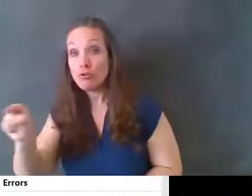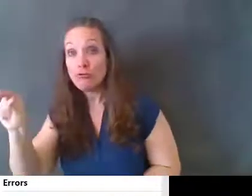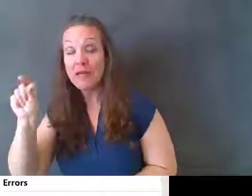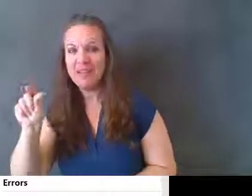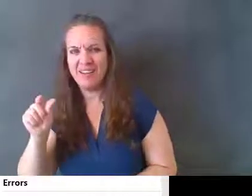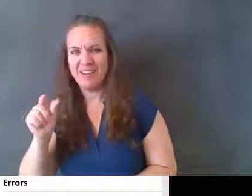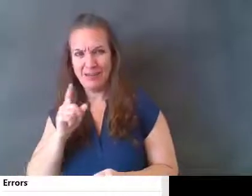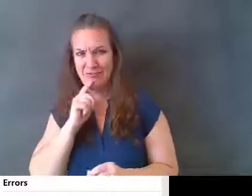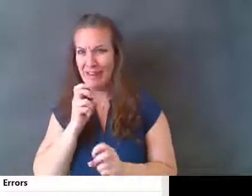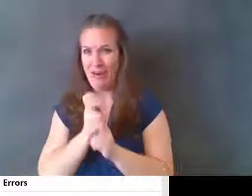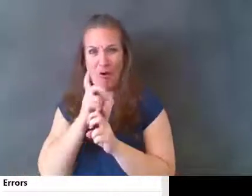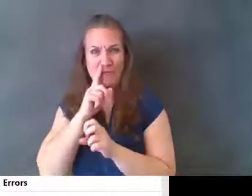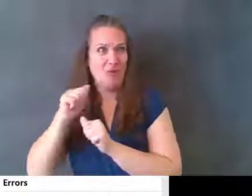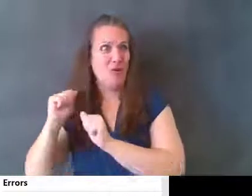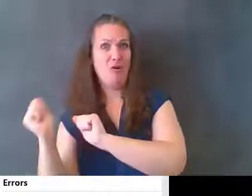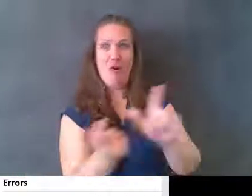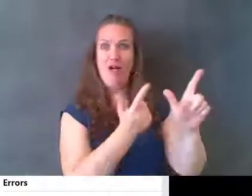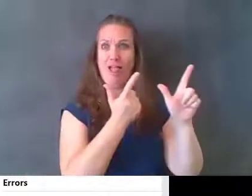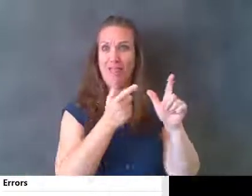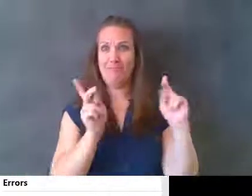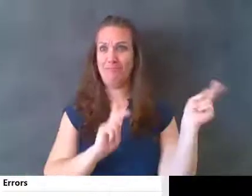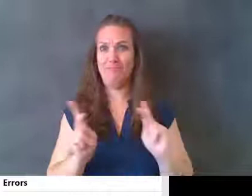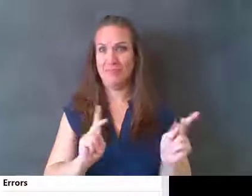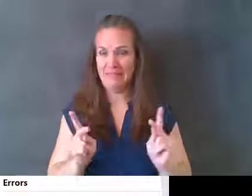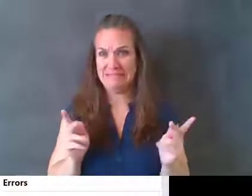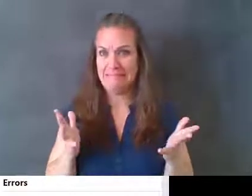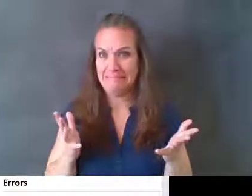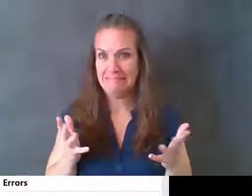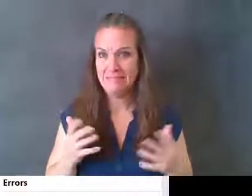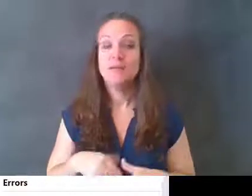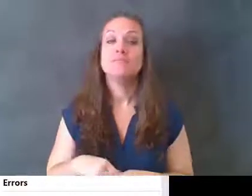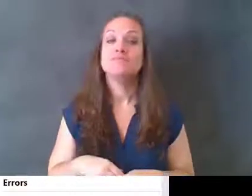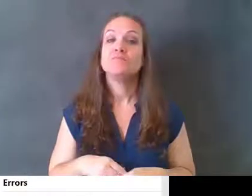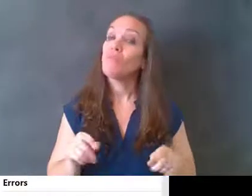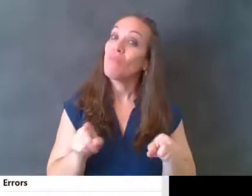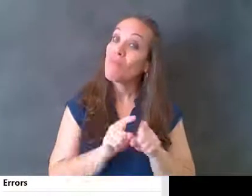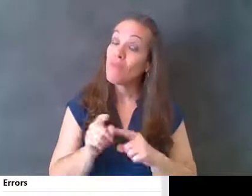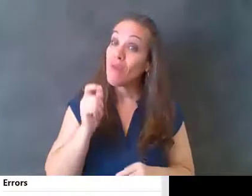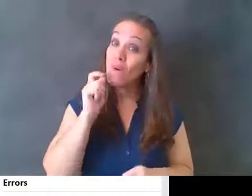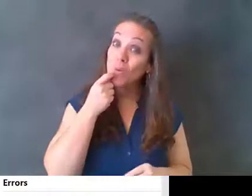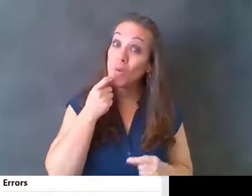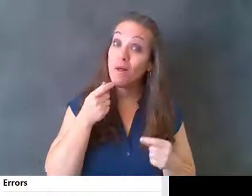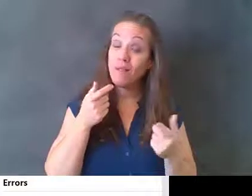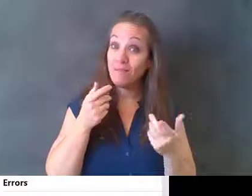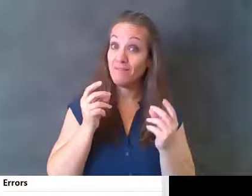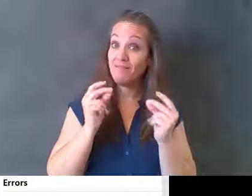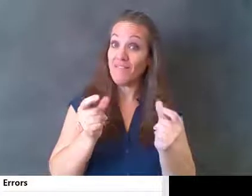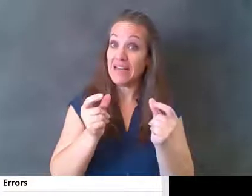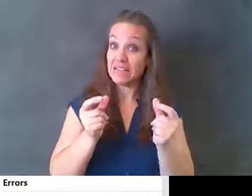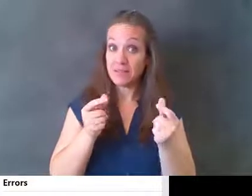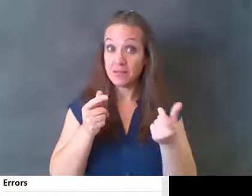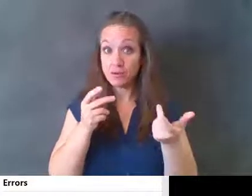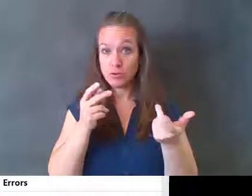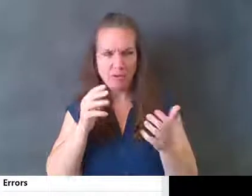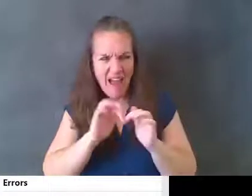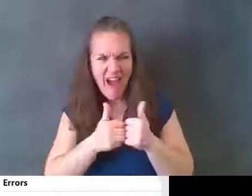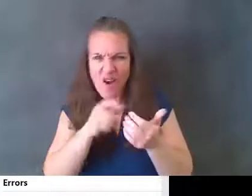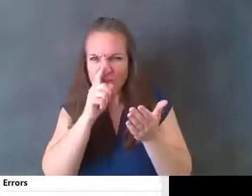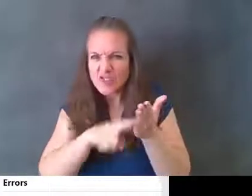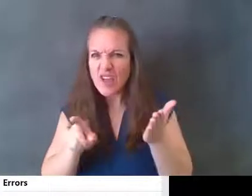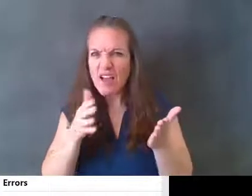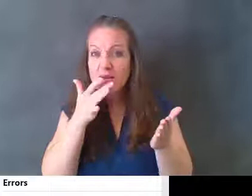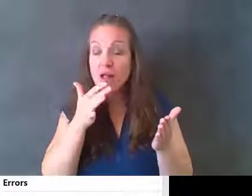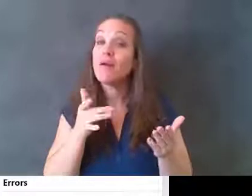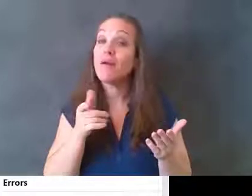read. And a really quick, easy way to see if you think there might be color issues with your document is actually to print it